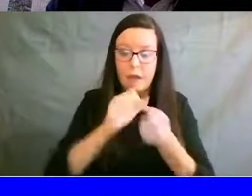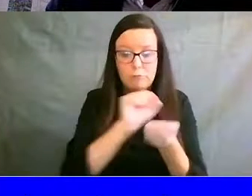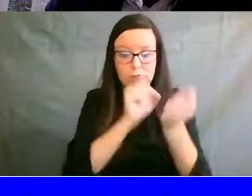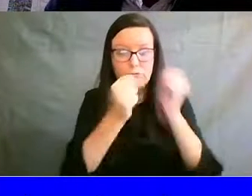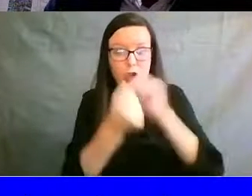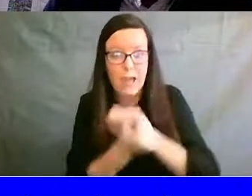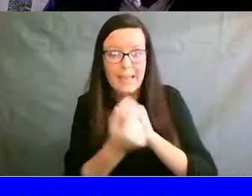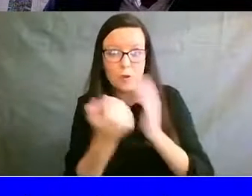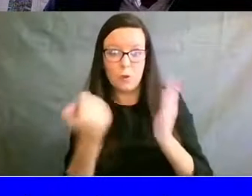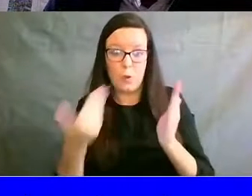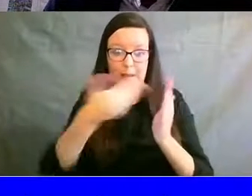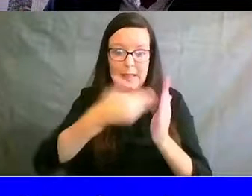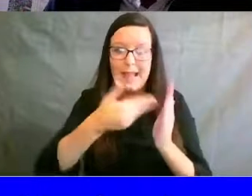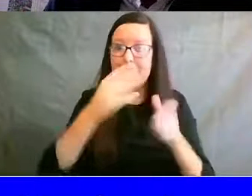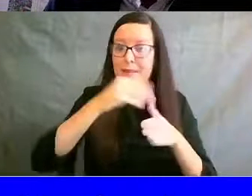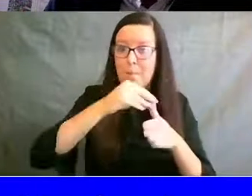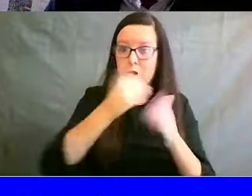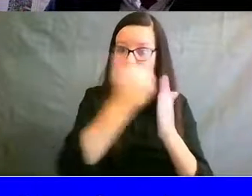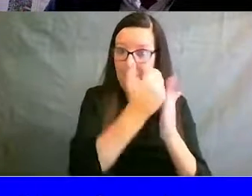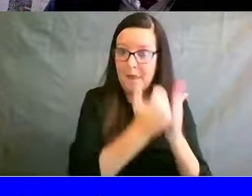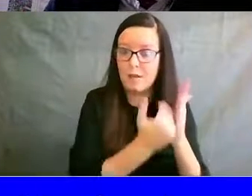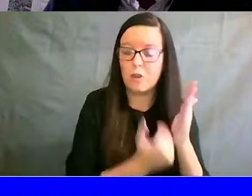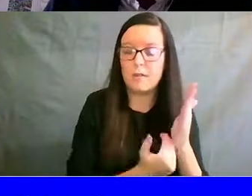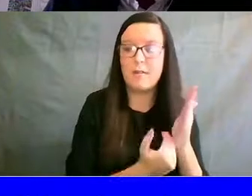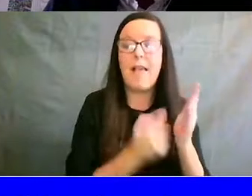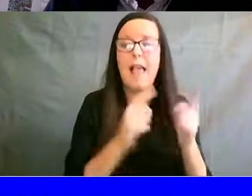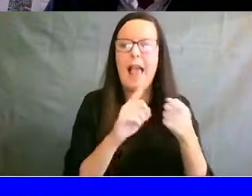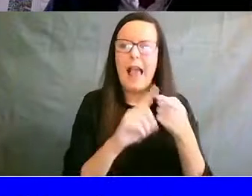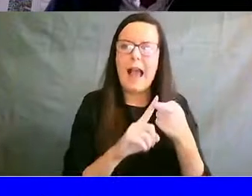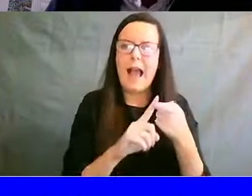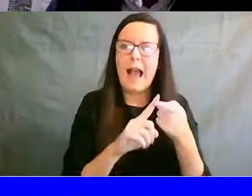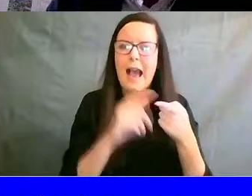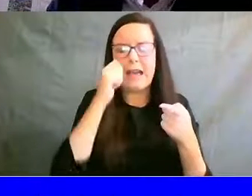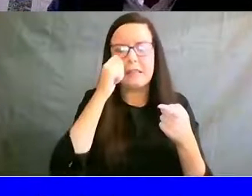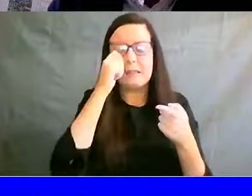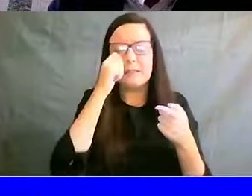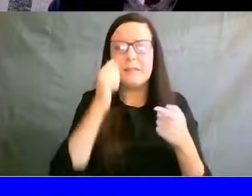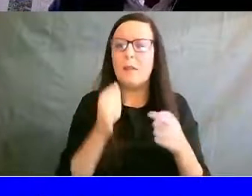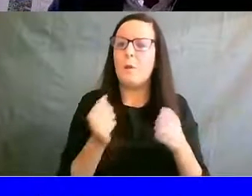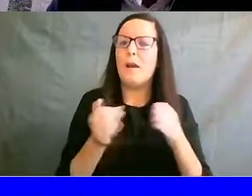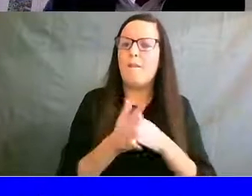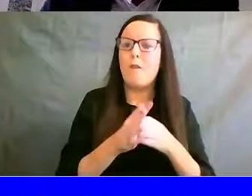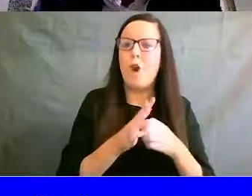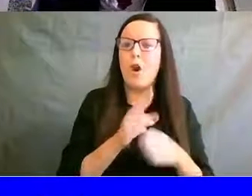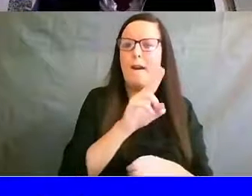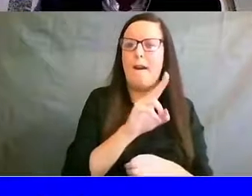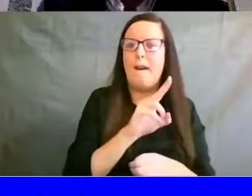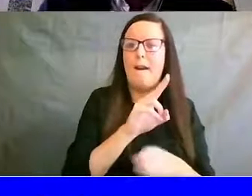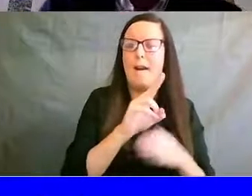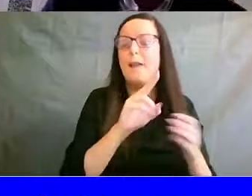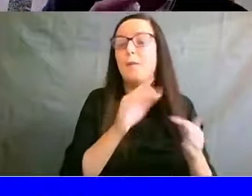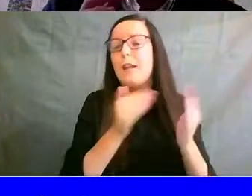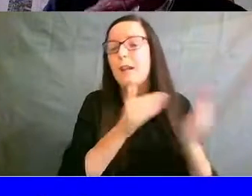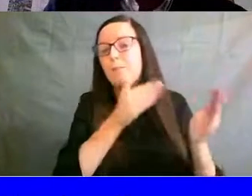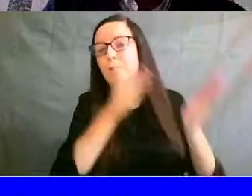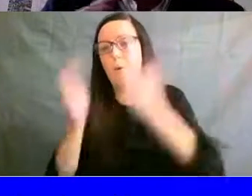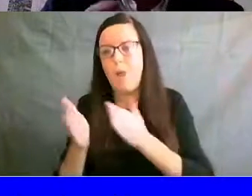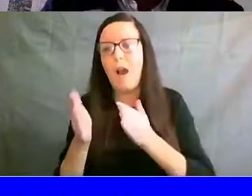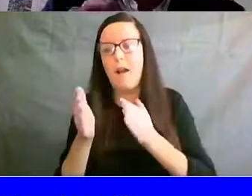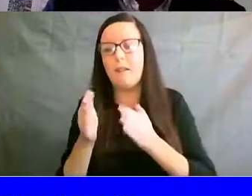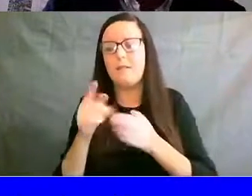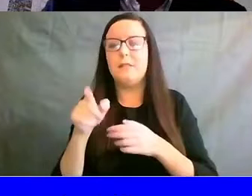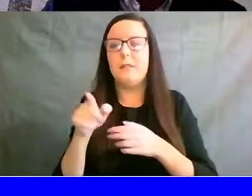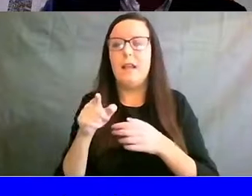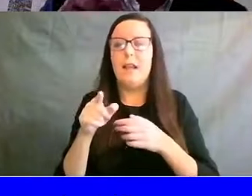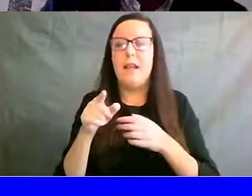This Act, the Victims of Crime Act, was introduced to give effect to the Victims Directive. But if we move to the next slide, I want to focus on the